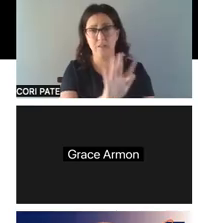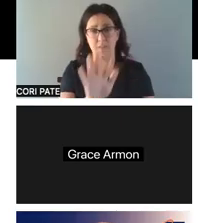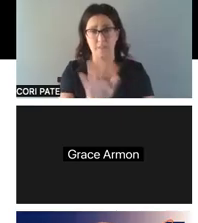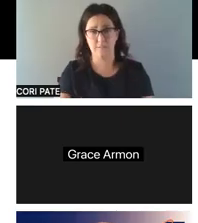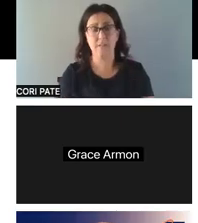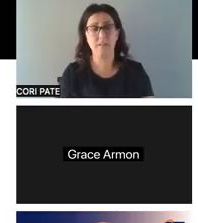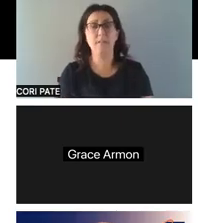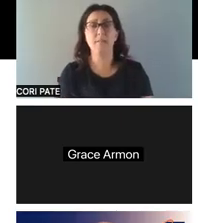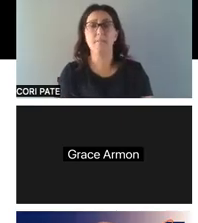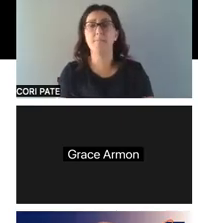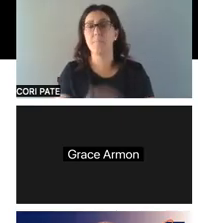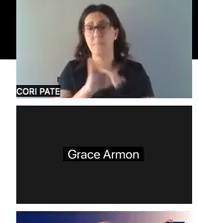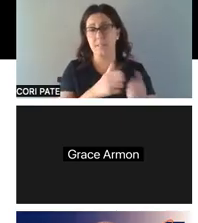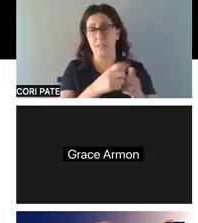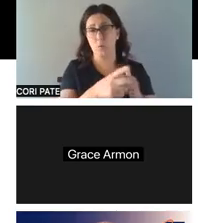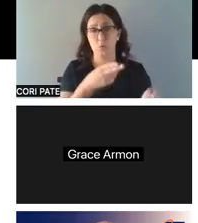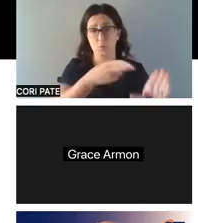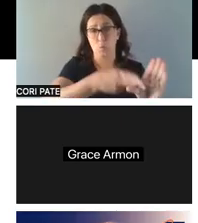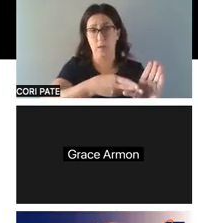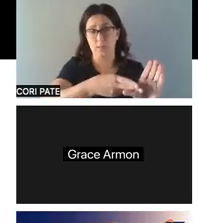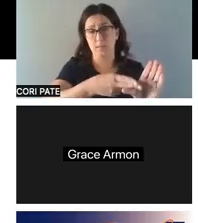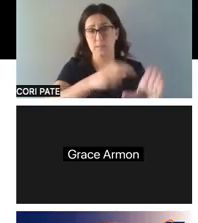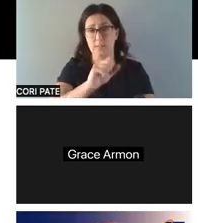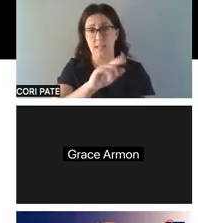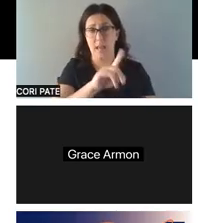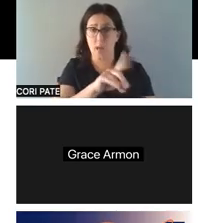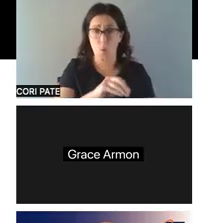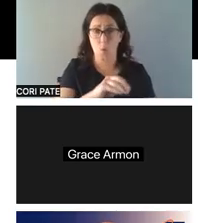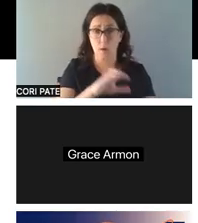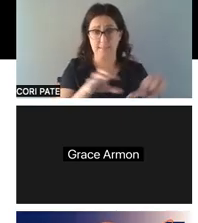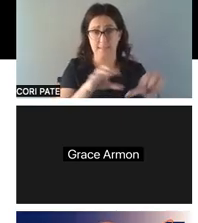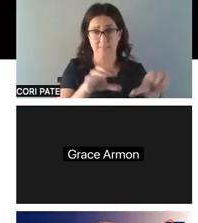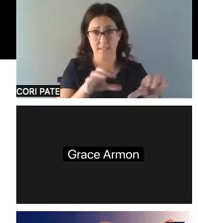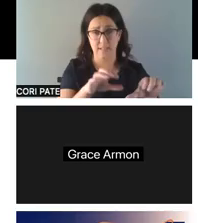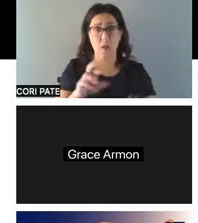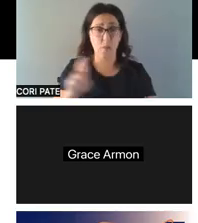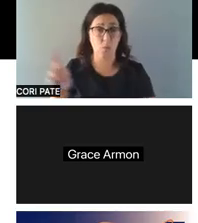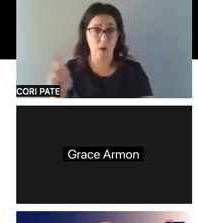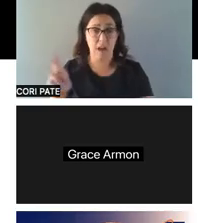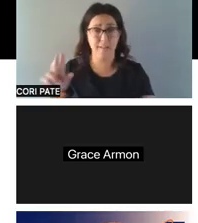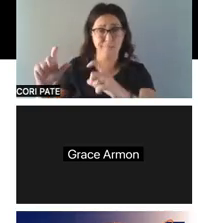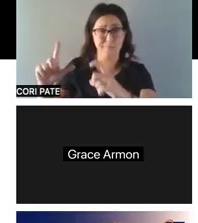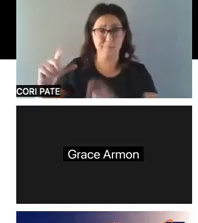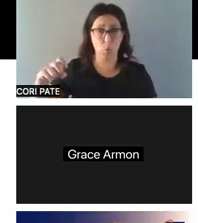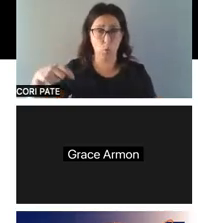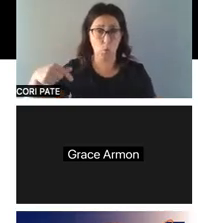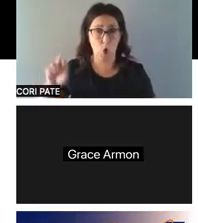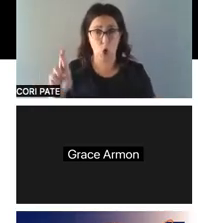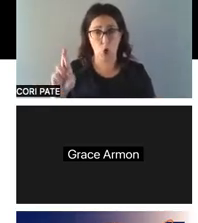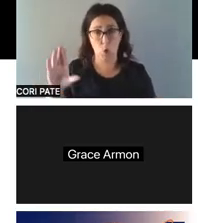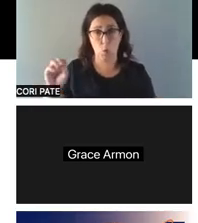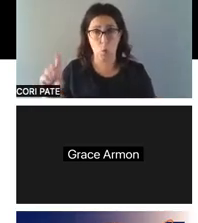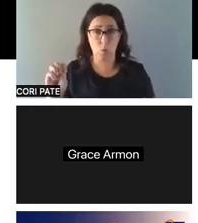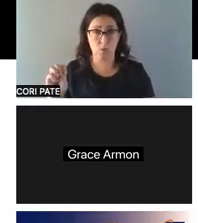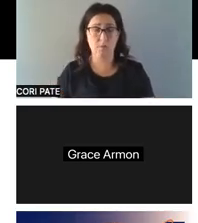1177355. So that's how you join this Slido activity. And on the right side, there's also a QR code that you can just scan,